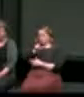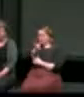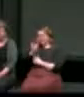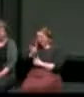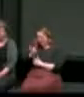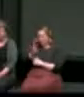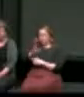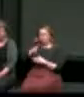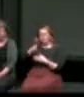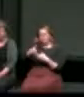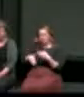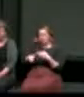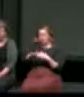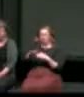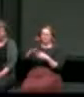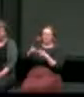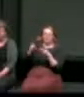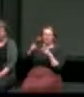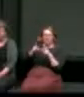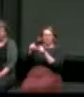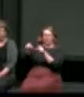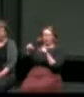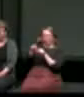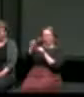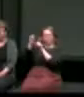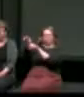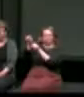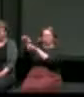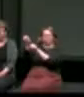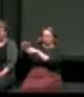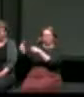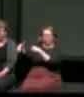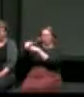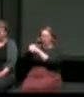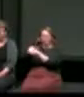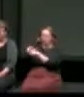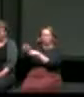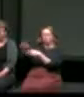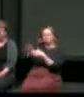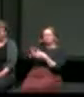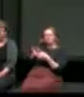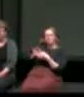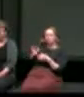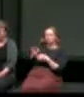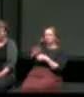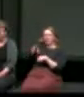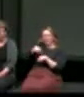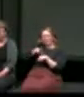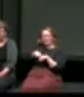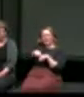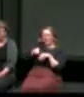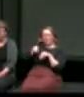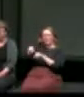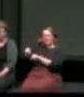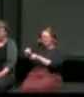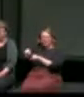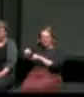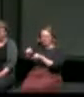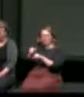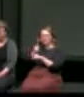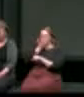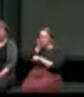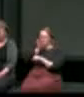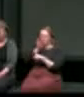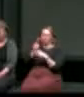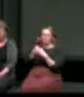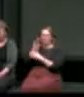the placement area, make sure that's all graded, get it covered. Courtney mentioned the native seed. Get that established with the cover crop